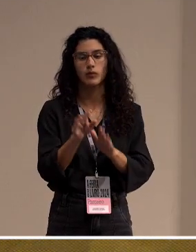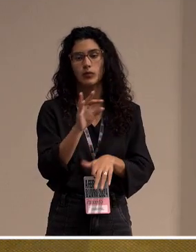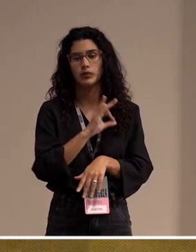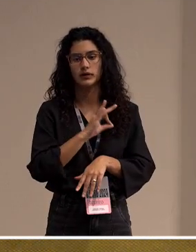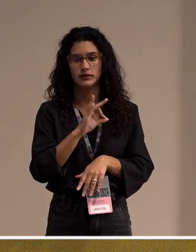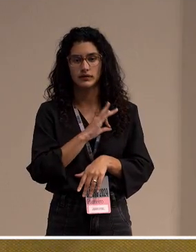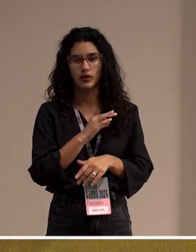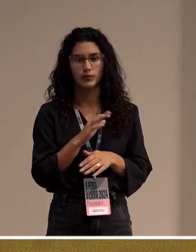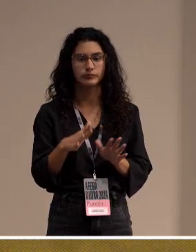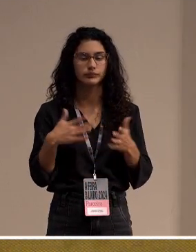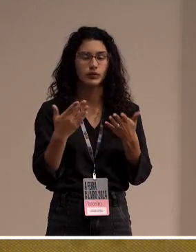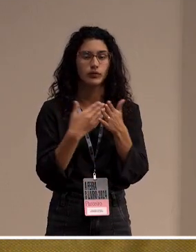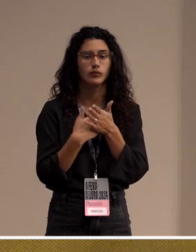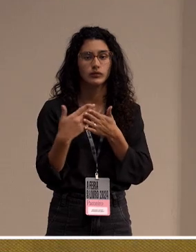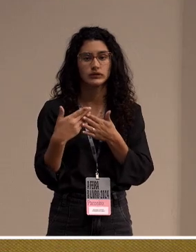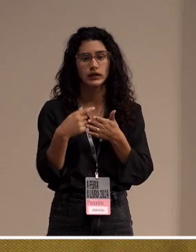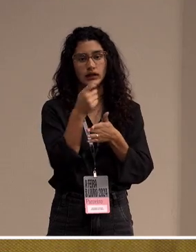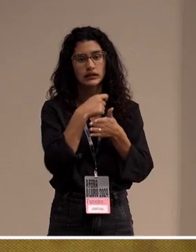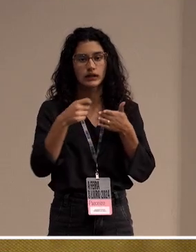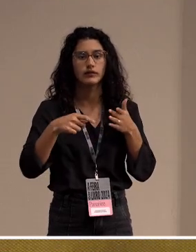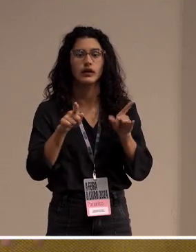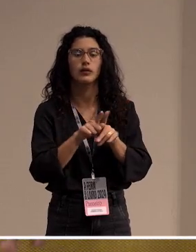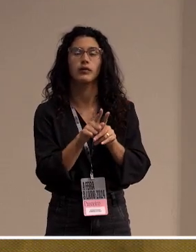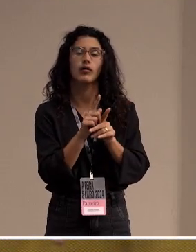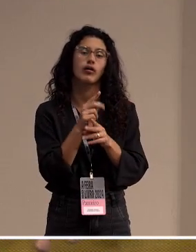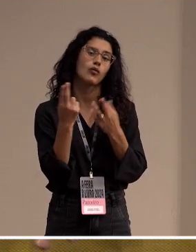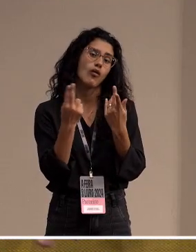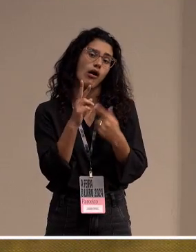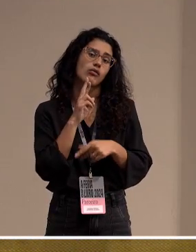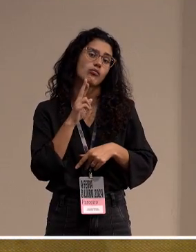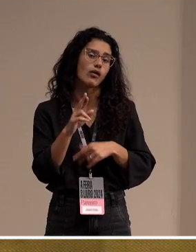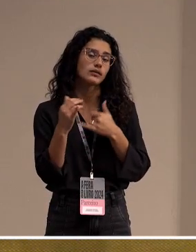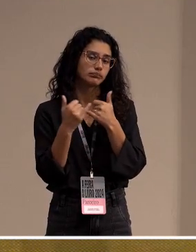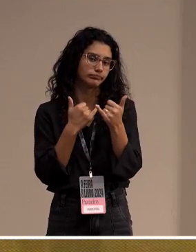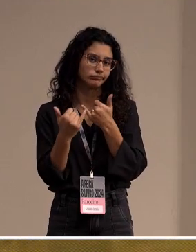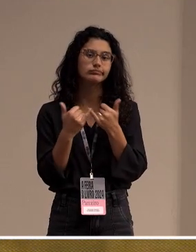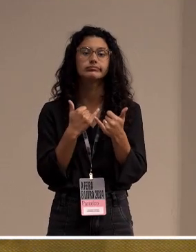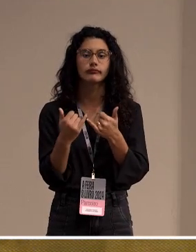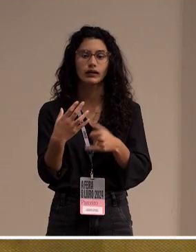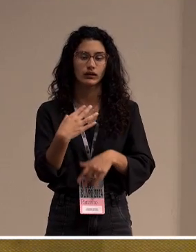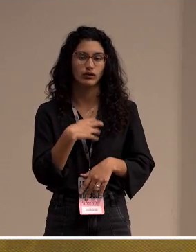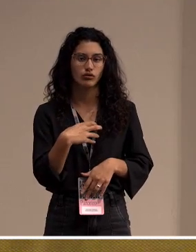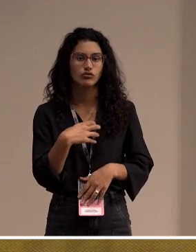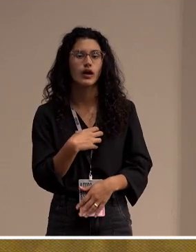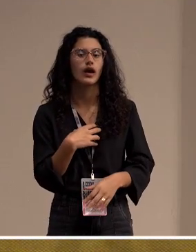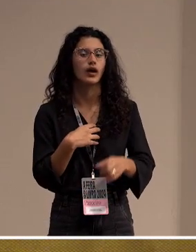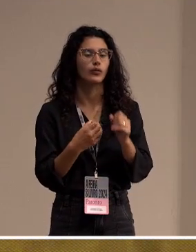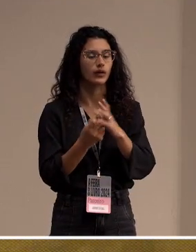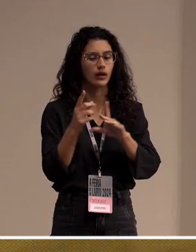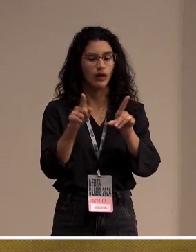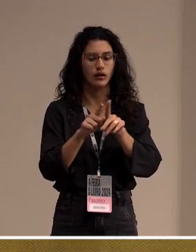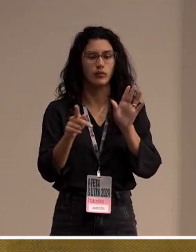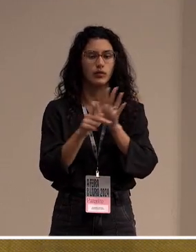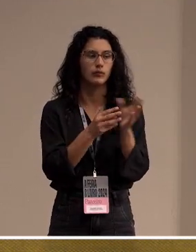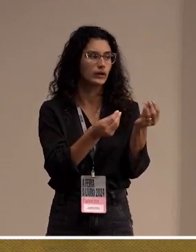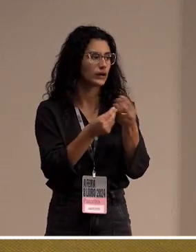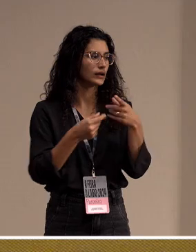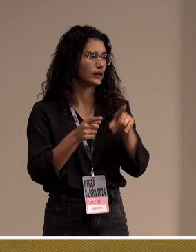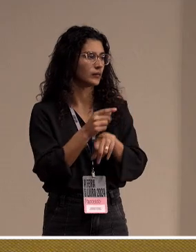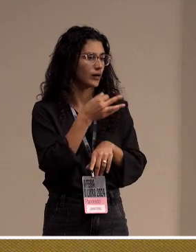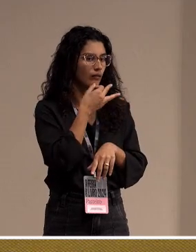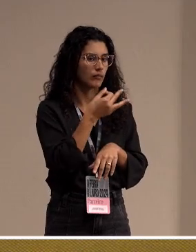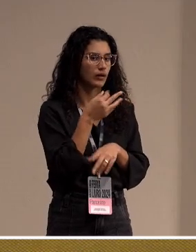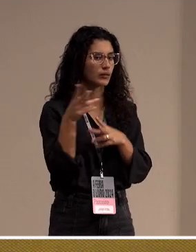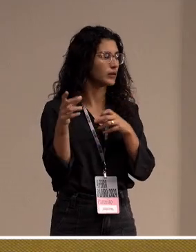of responding to that idea and trying to make arguments and observations that